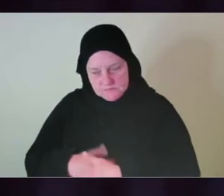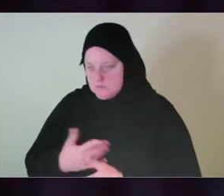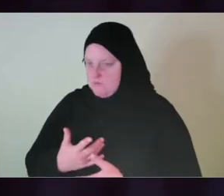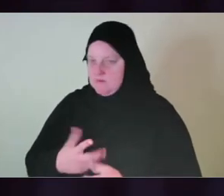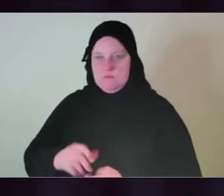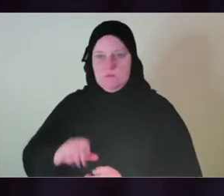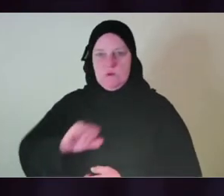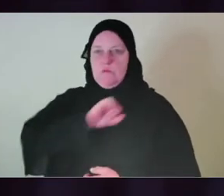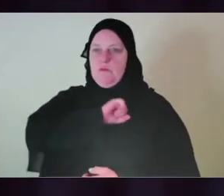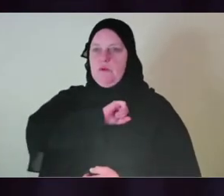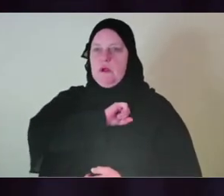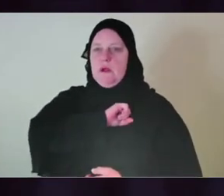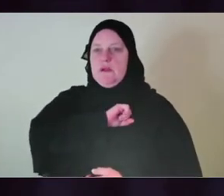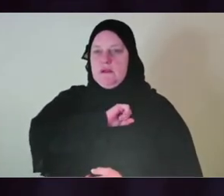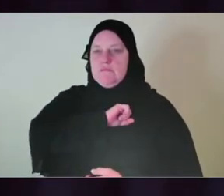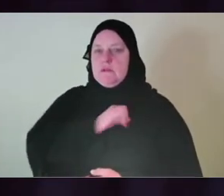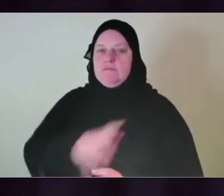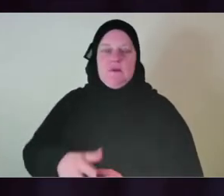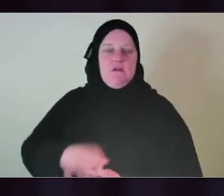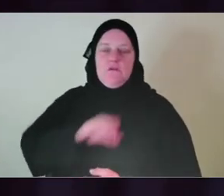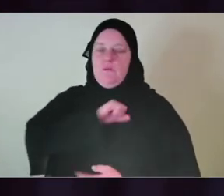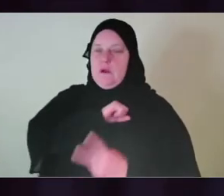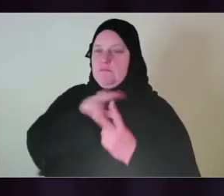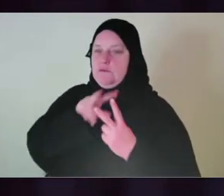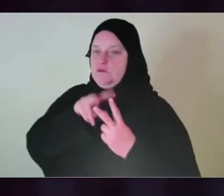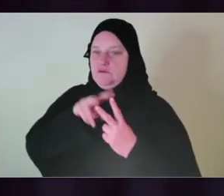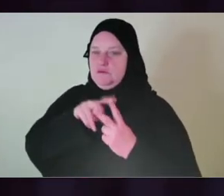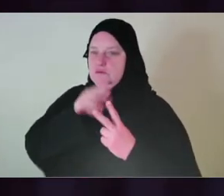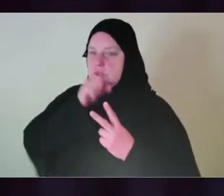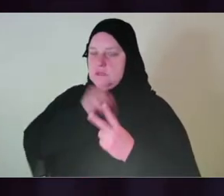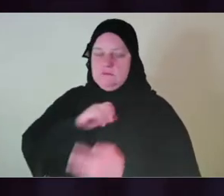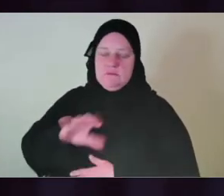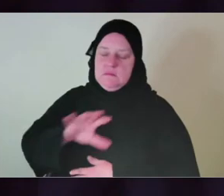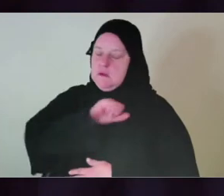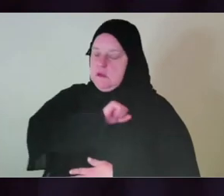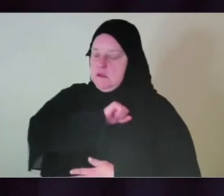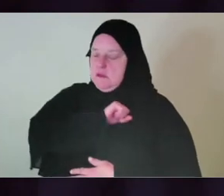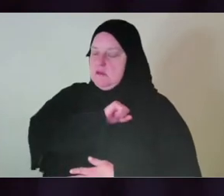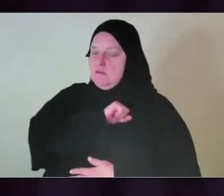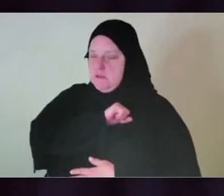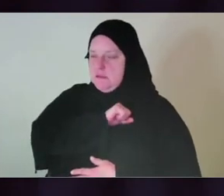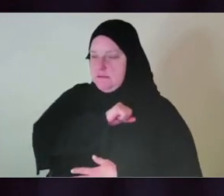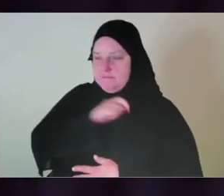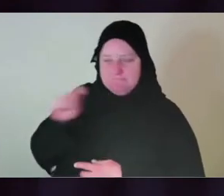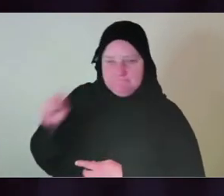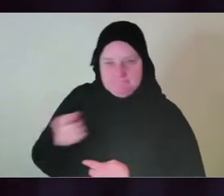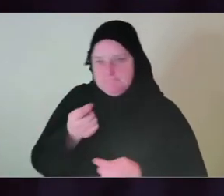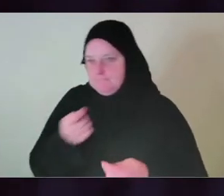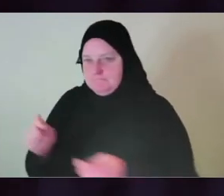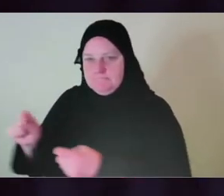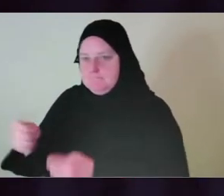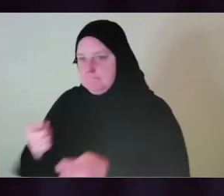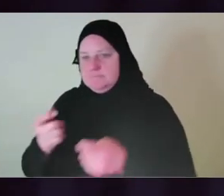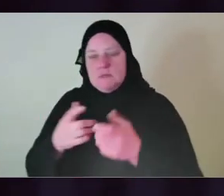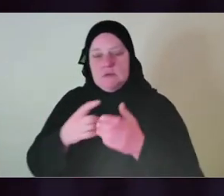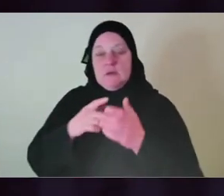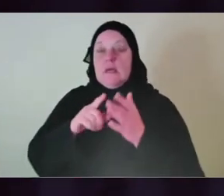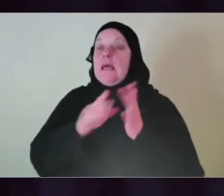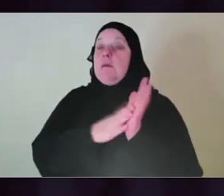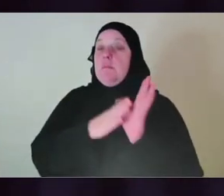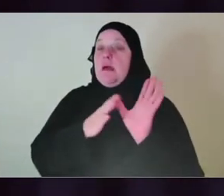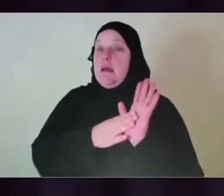and how they fought against the enemies. Imam al-Husayn, who was almost 60 years of age, but he